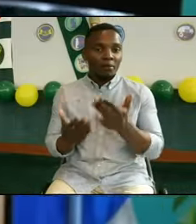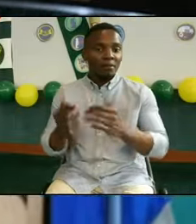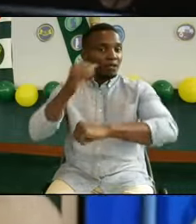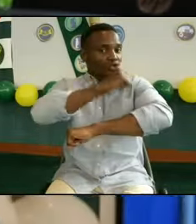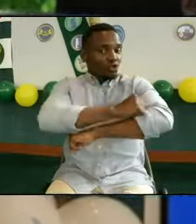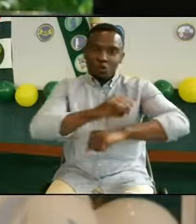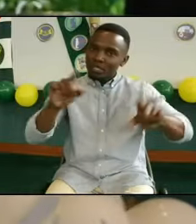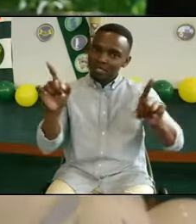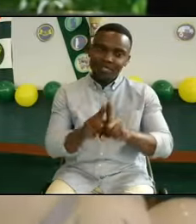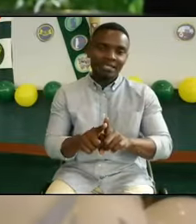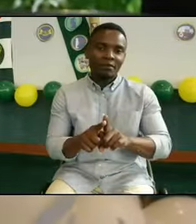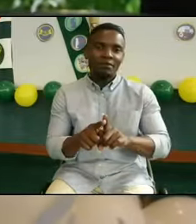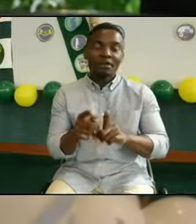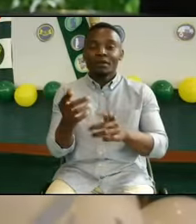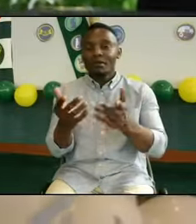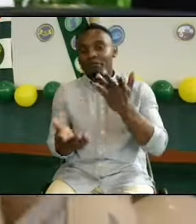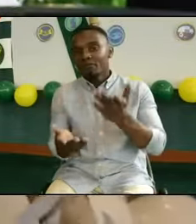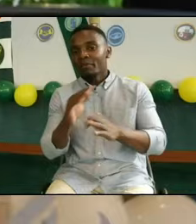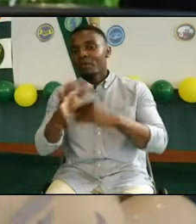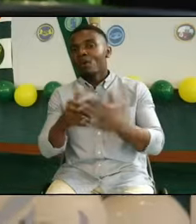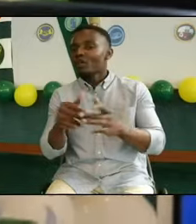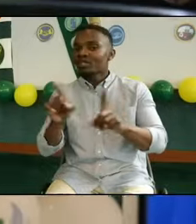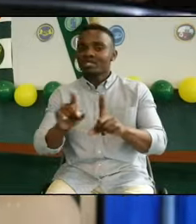school. They were all in Maxwell Academy.